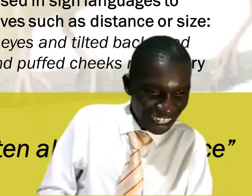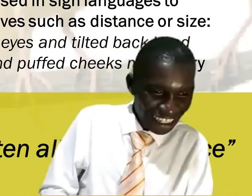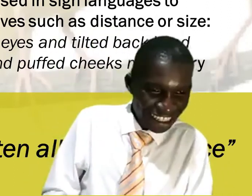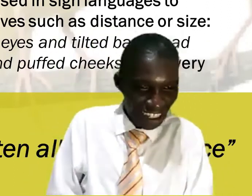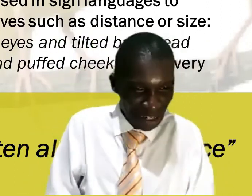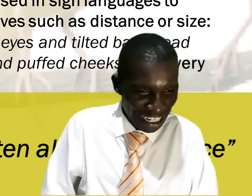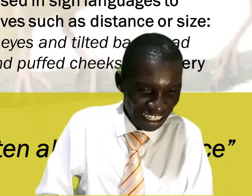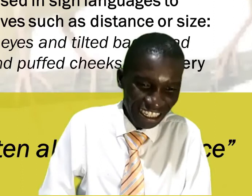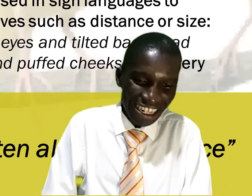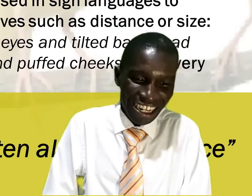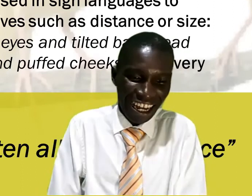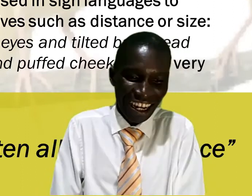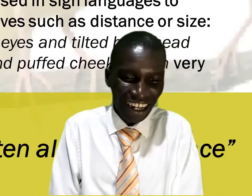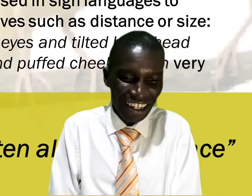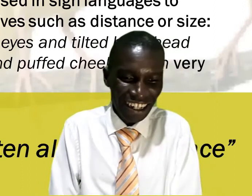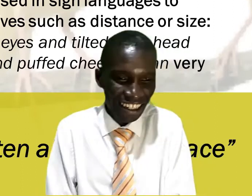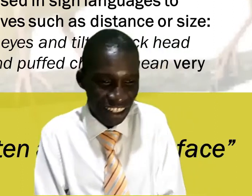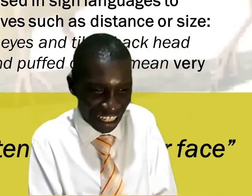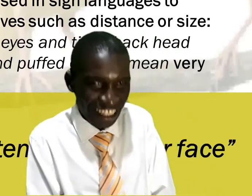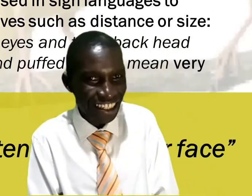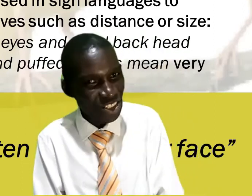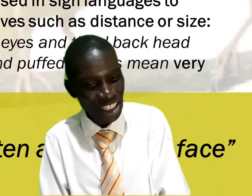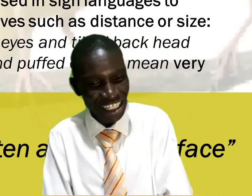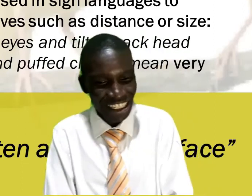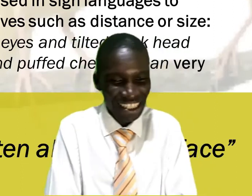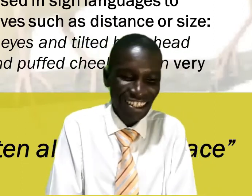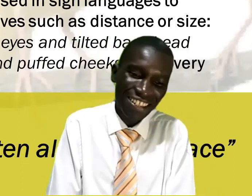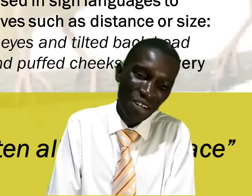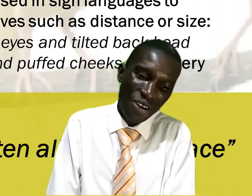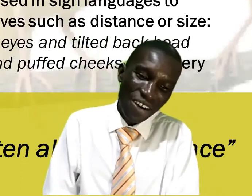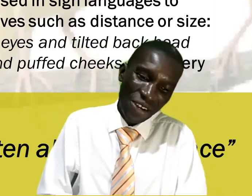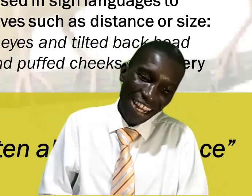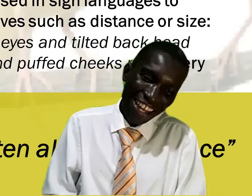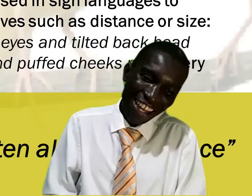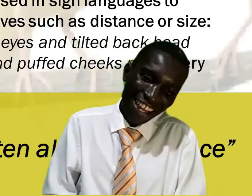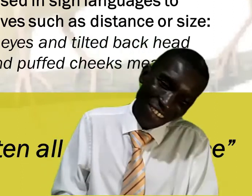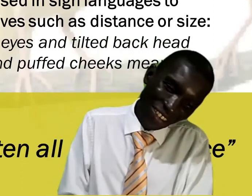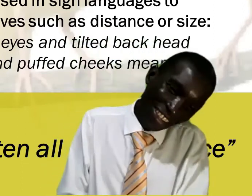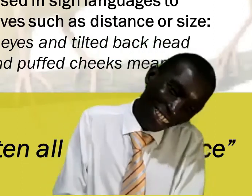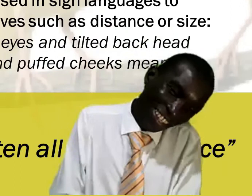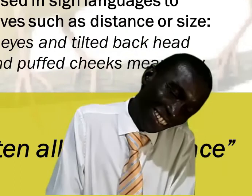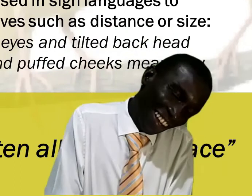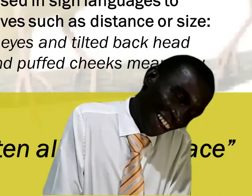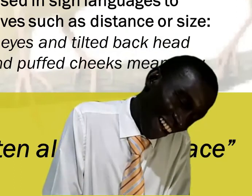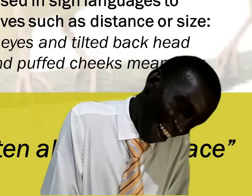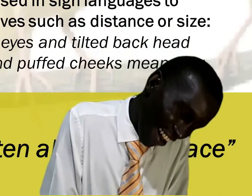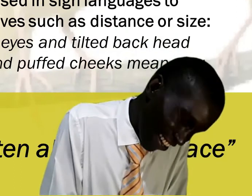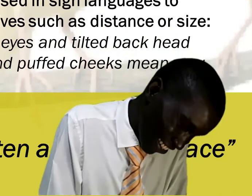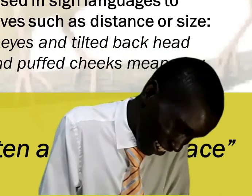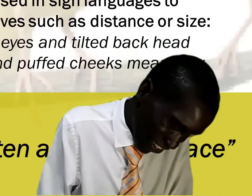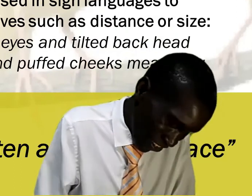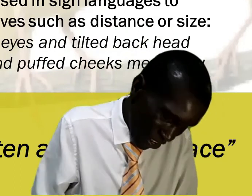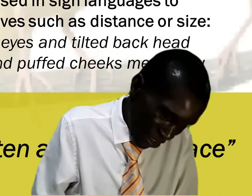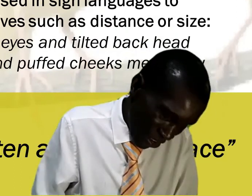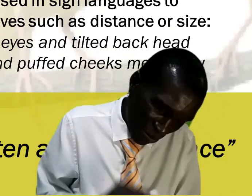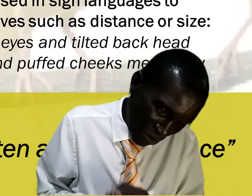Modesta esindebeleni, I think the Shonen is still the same, where you do this,